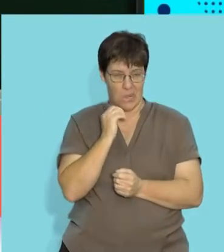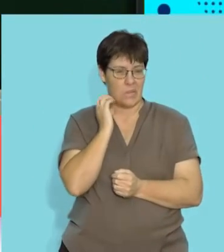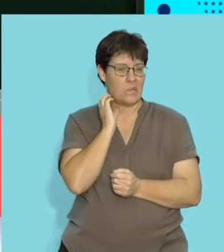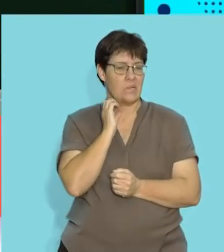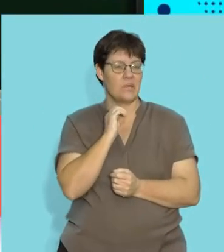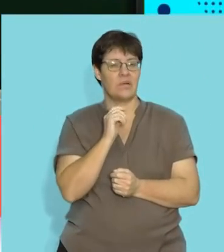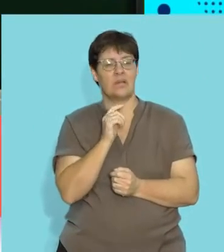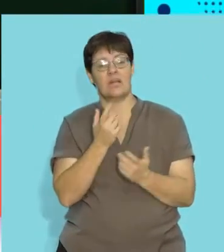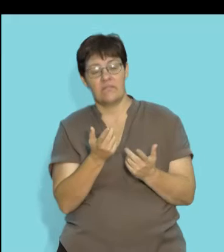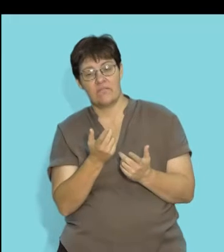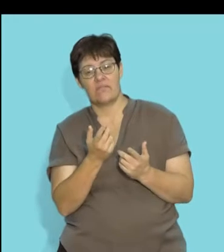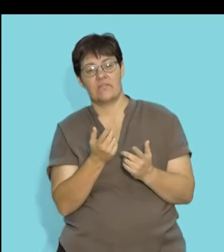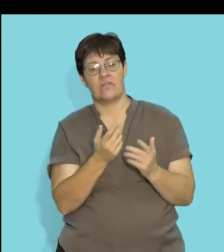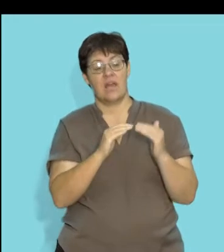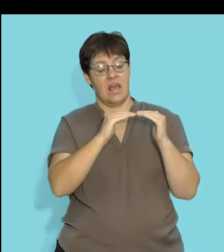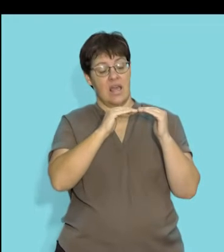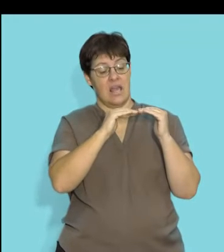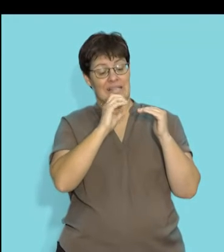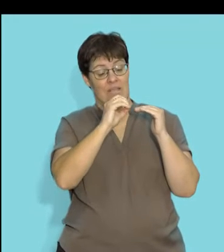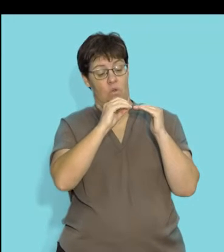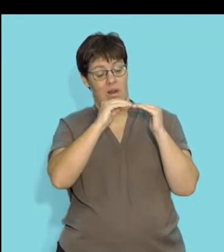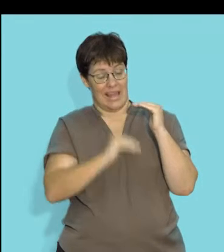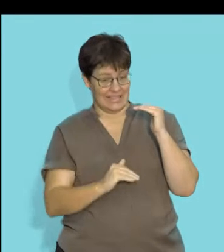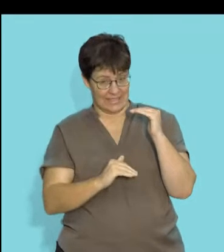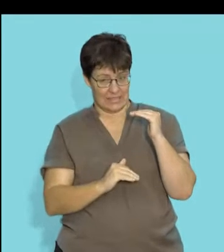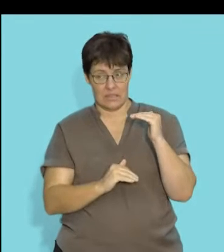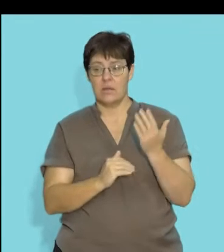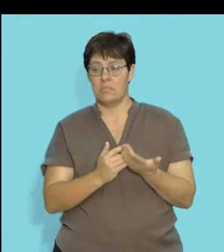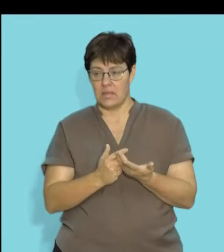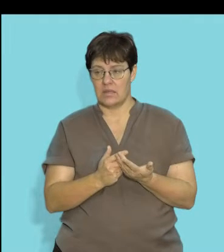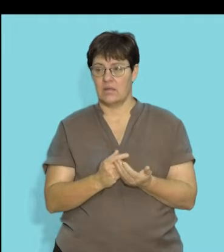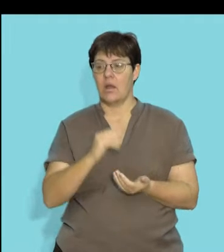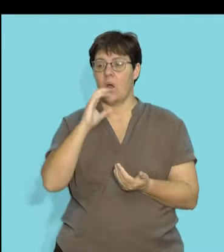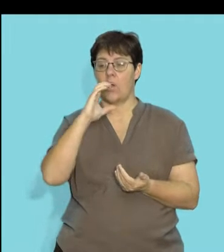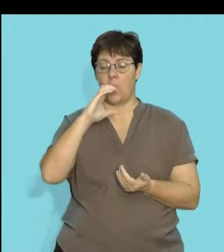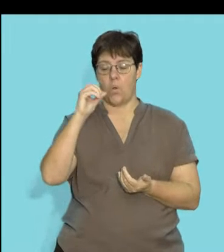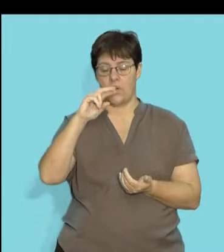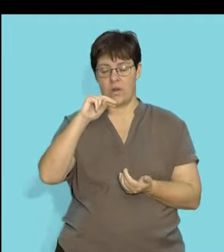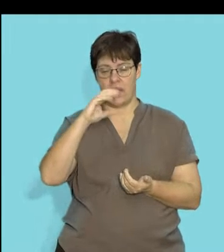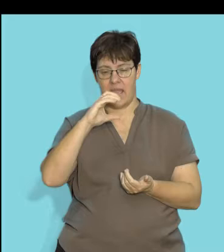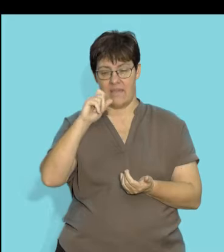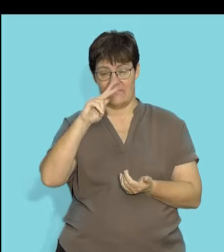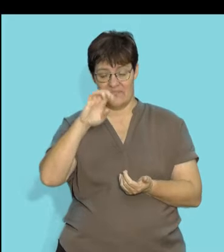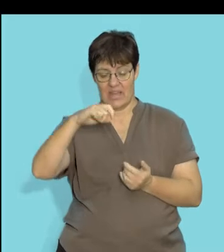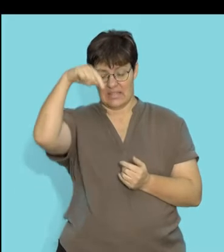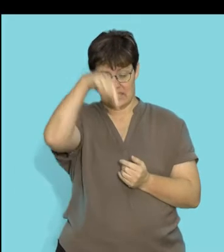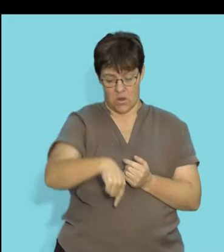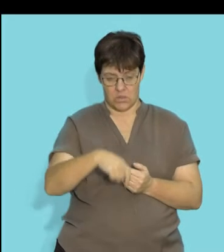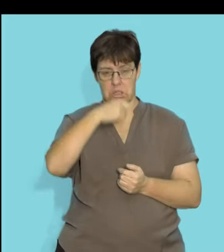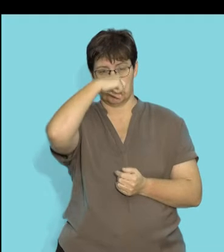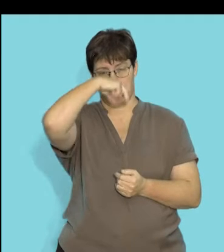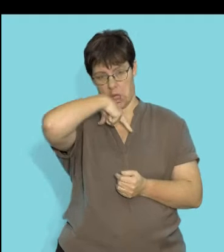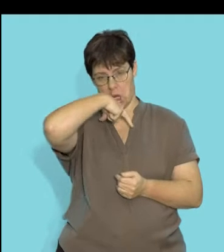eyes, right? Then, when it is less than 0, it is normally said to be concave